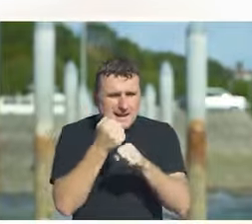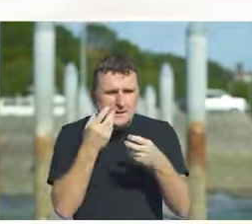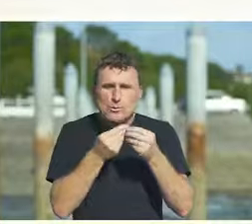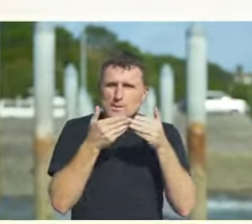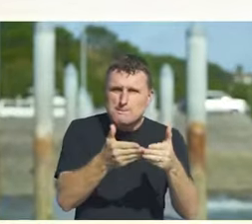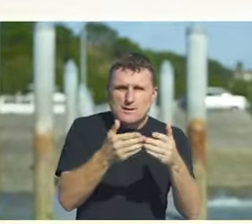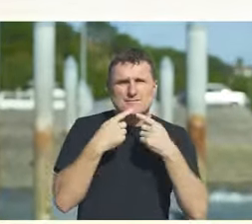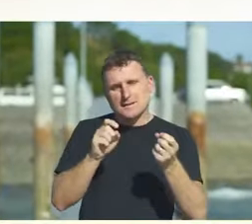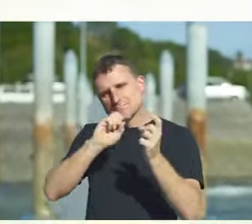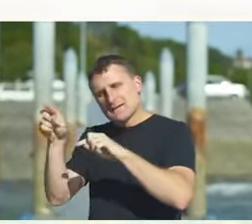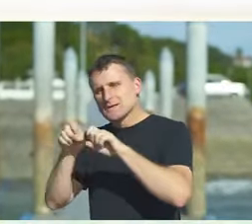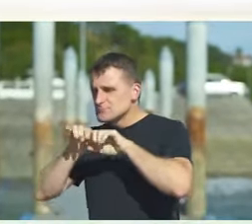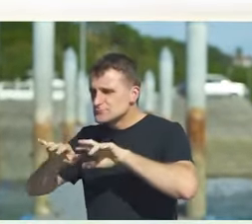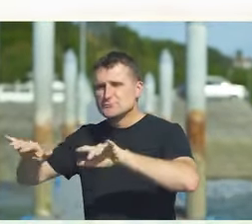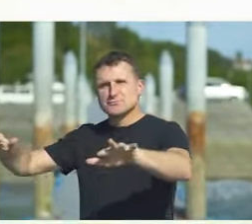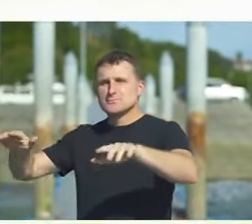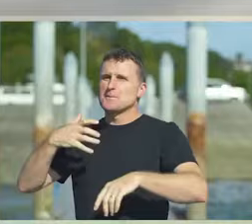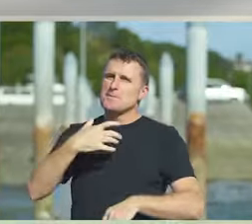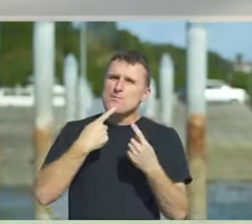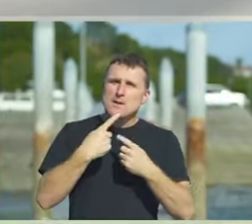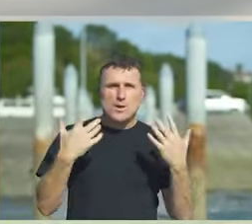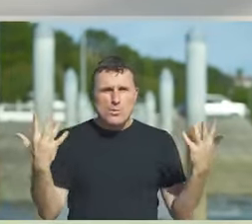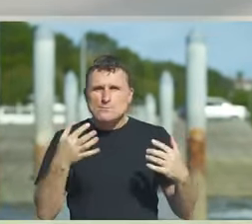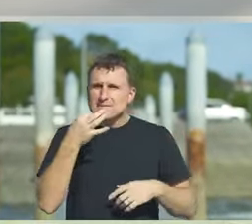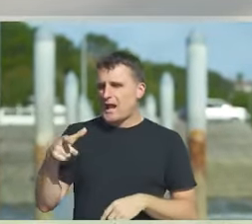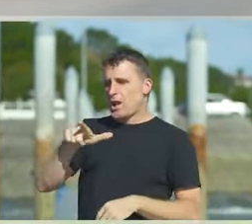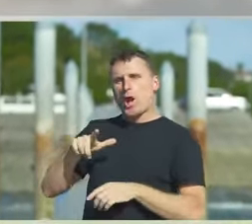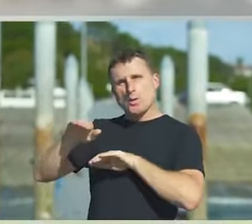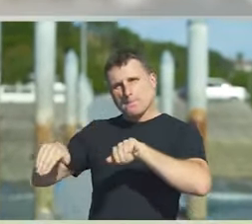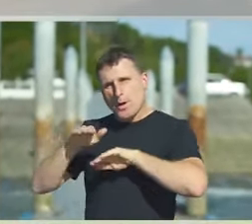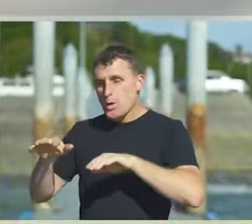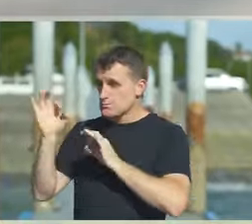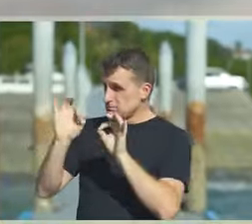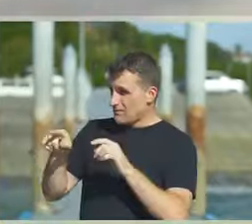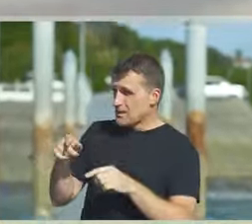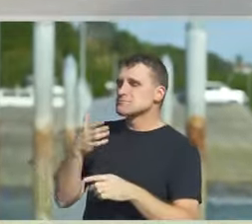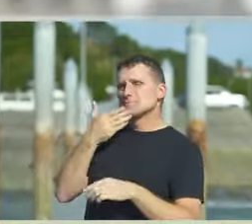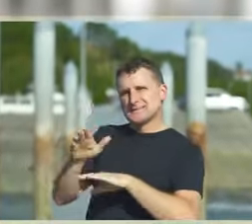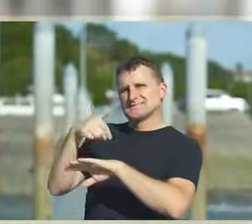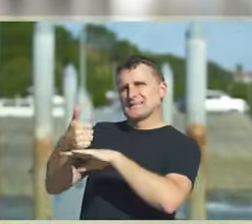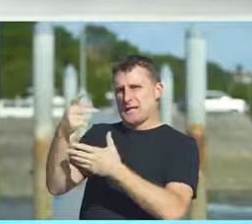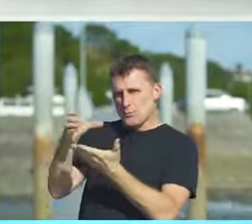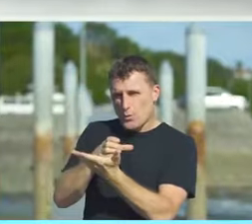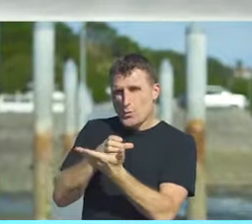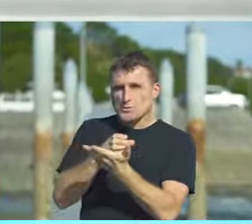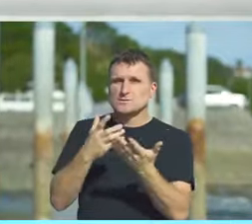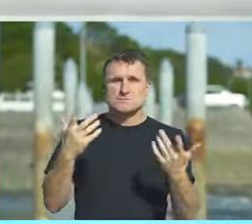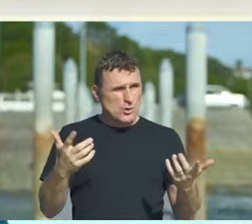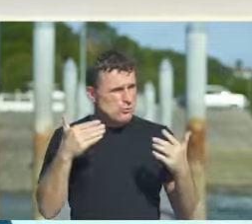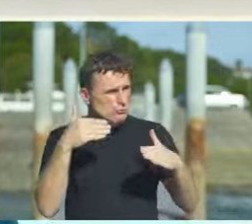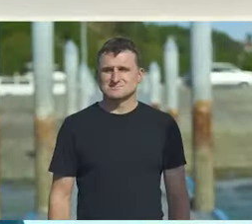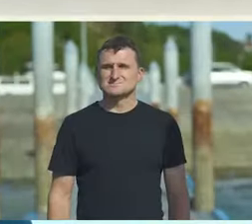lives. And we'll go home and tell our families. For more information on safe boating, visit your local pool. If they don't run out, ask them